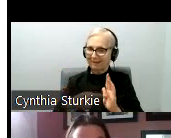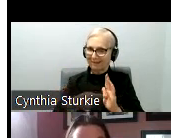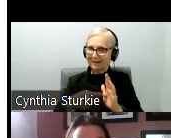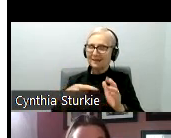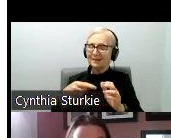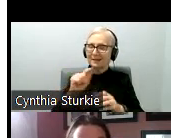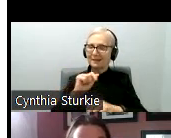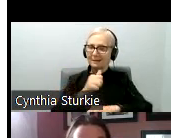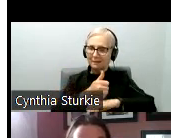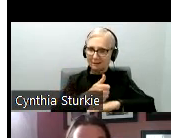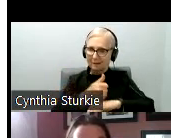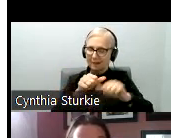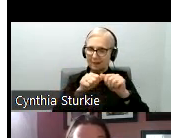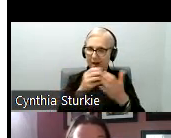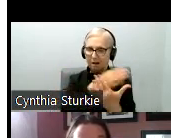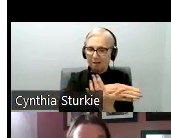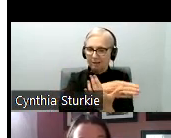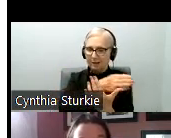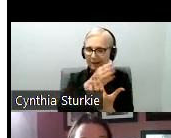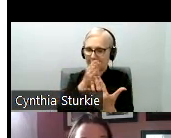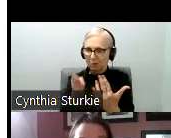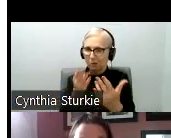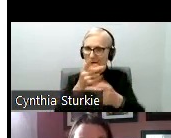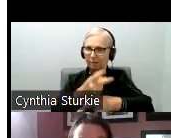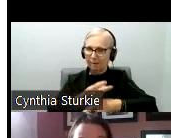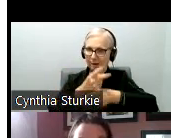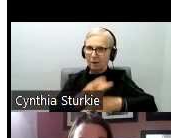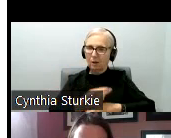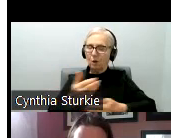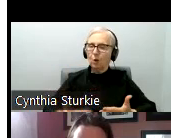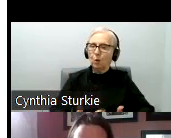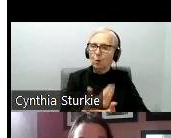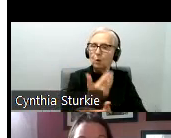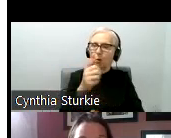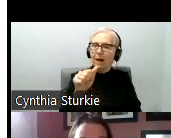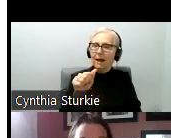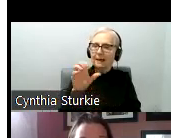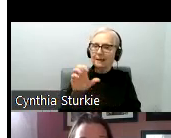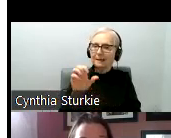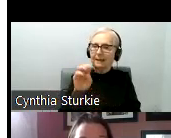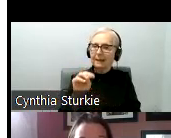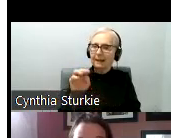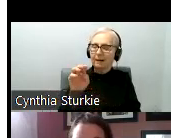positioned in the continuum of care to become the new ASAM 1.7